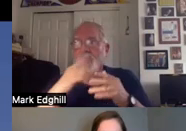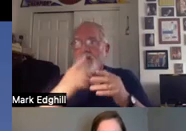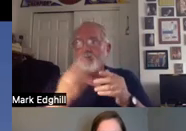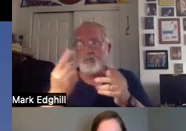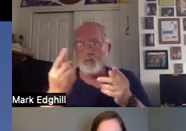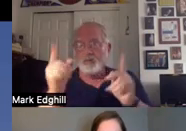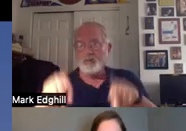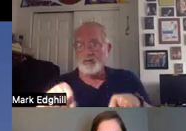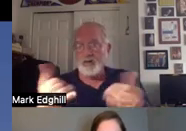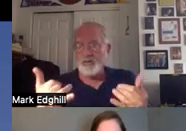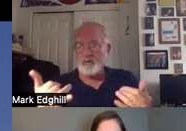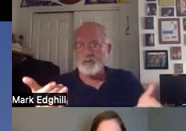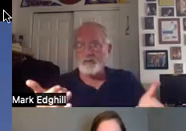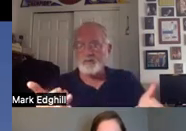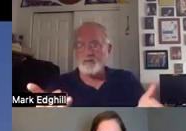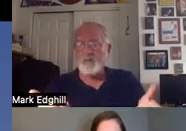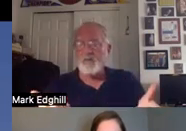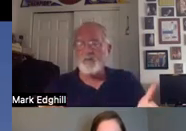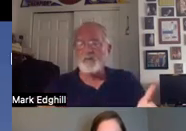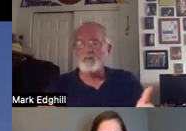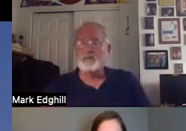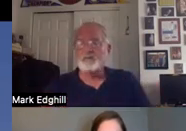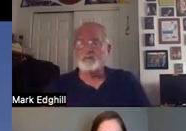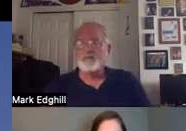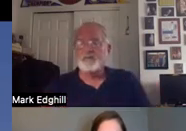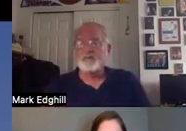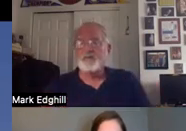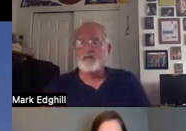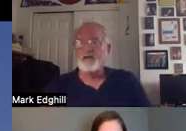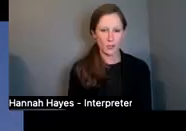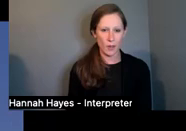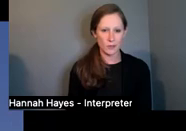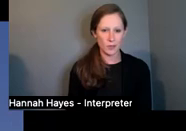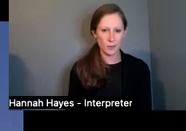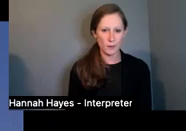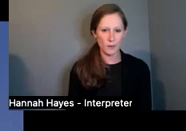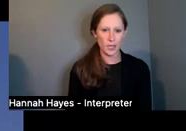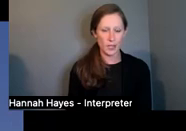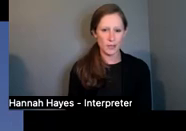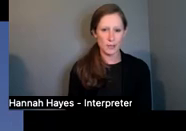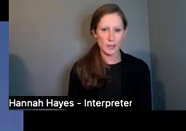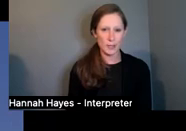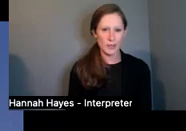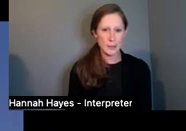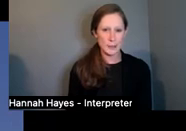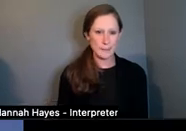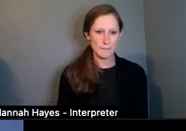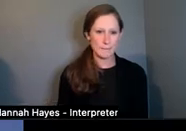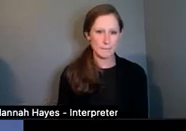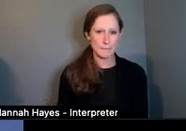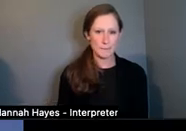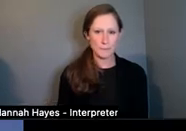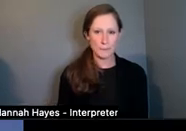talk about. So I don't know exactly where to start, you know, since we're not in person. Should I just go ahead and start with the first thing?